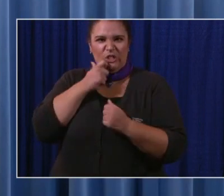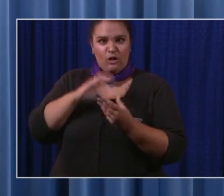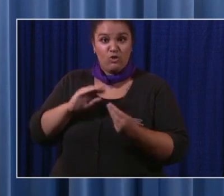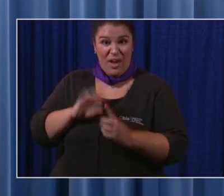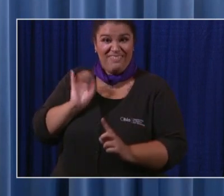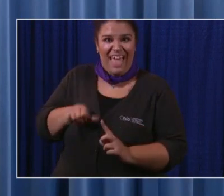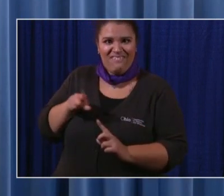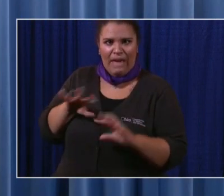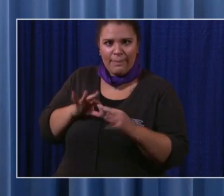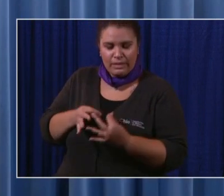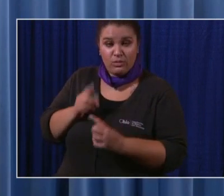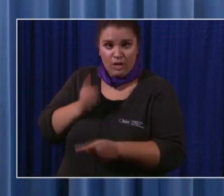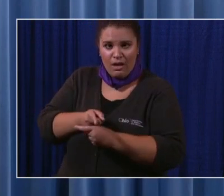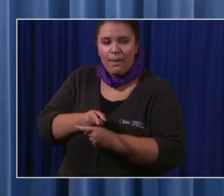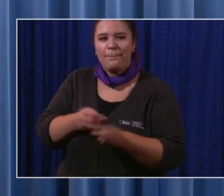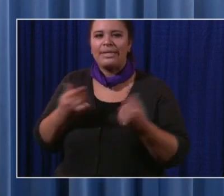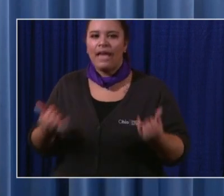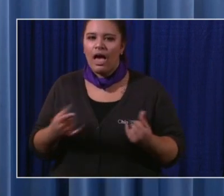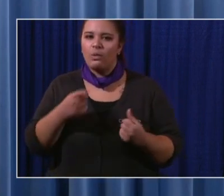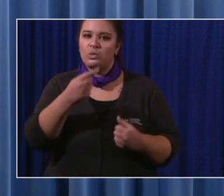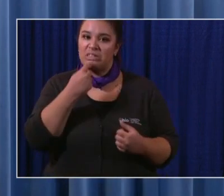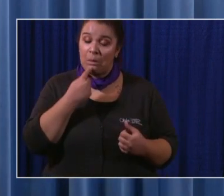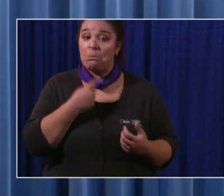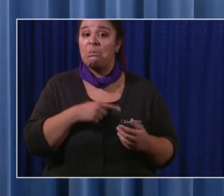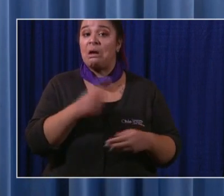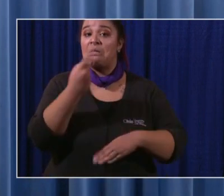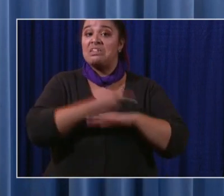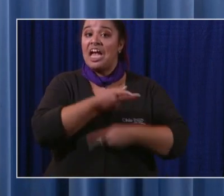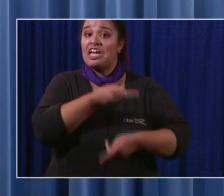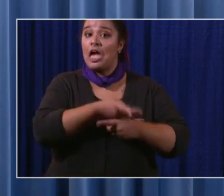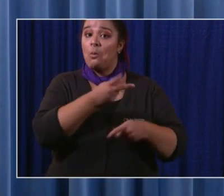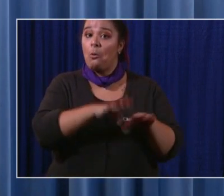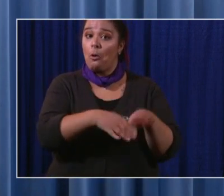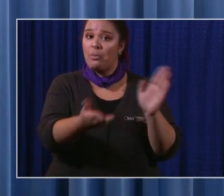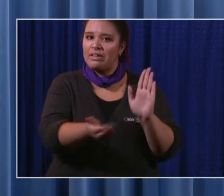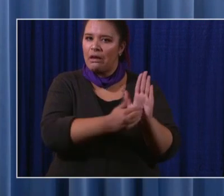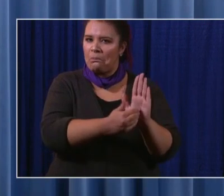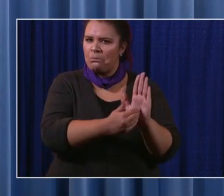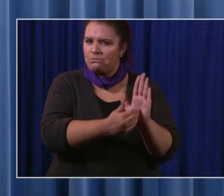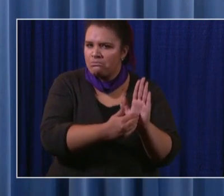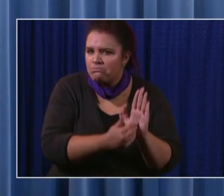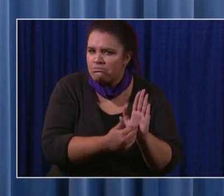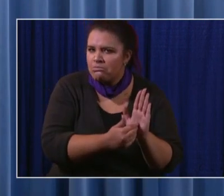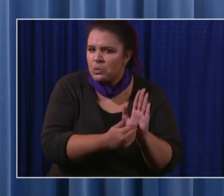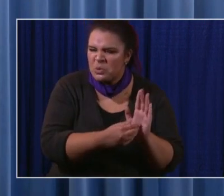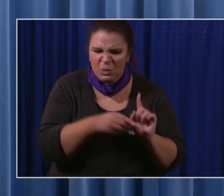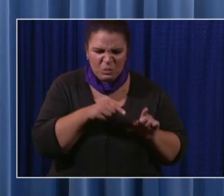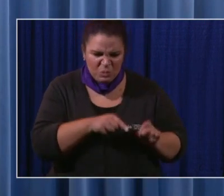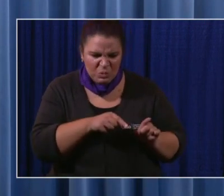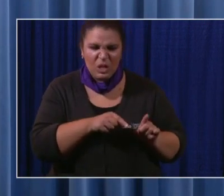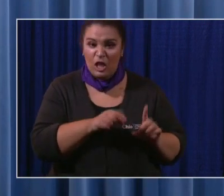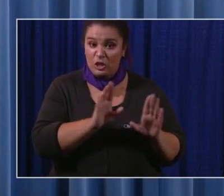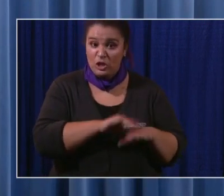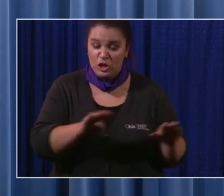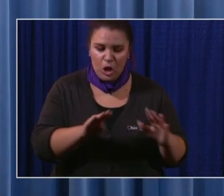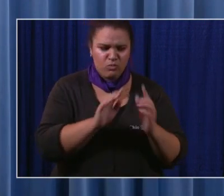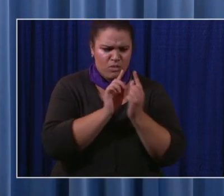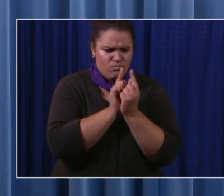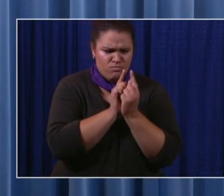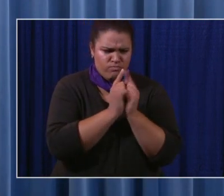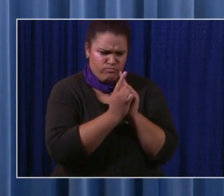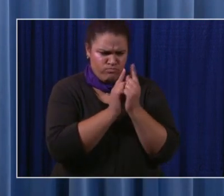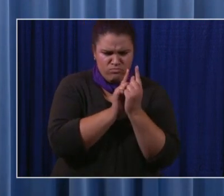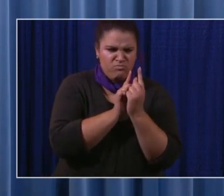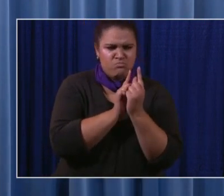full capacity for some of them. Any concerns with the children not being able to follow these behaviors of social distancing and spreading it to